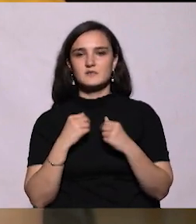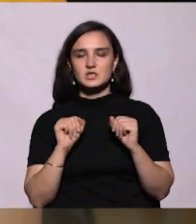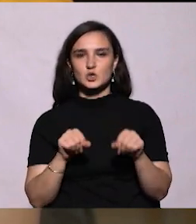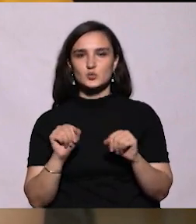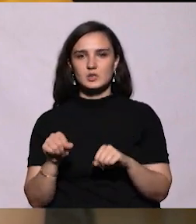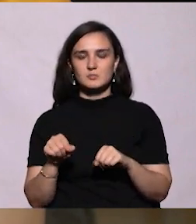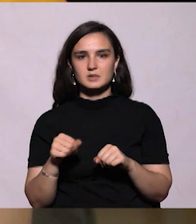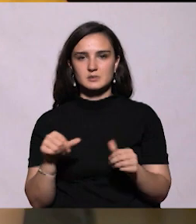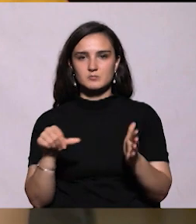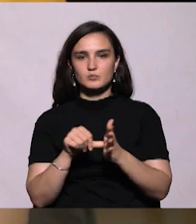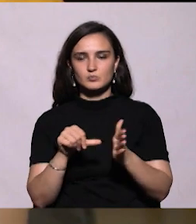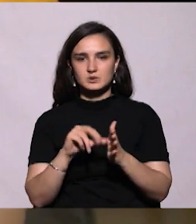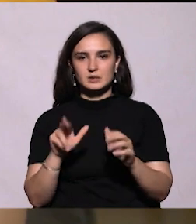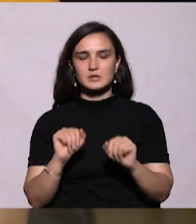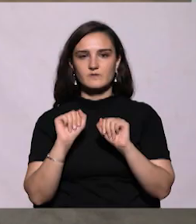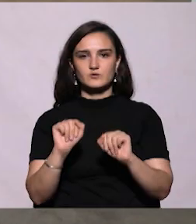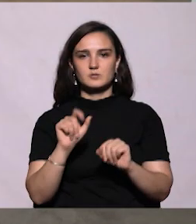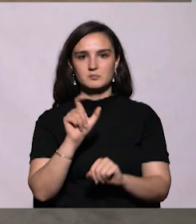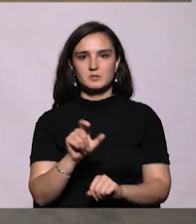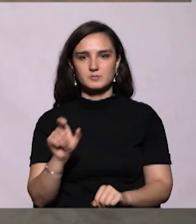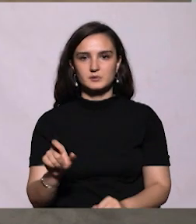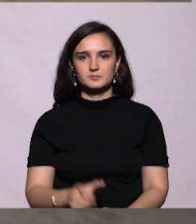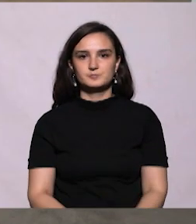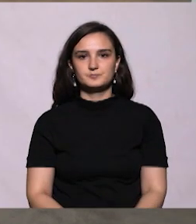chance to help and support people.